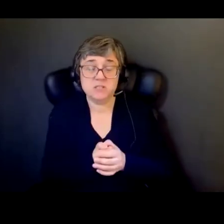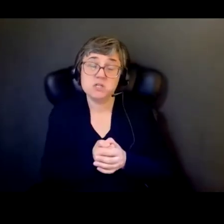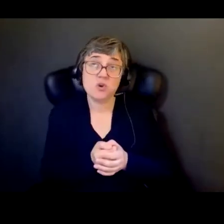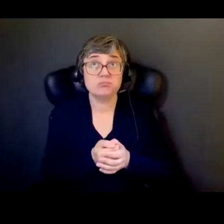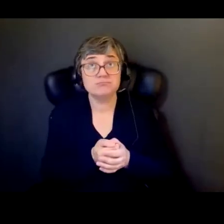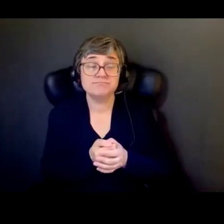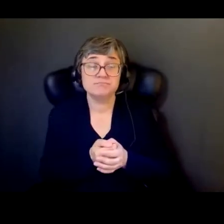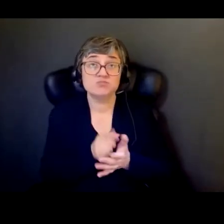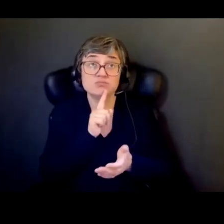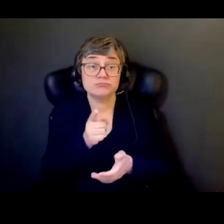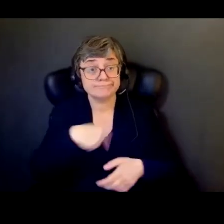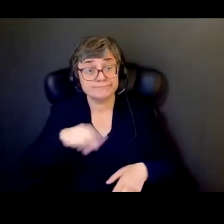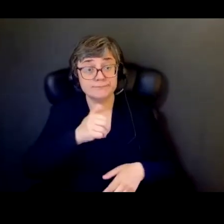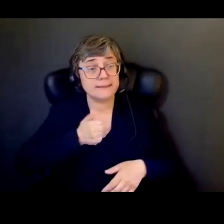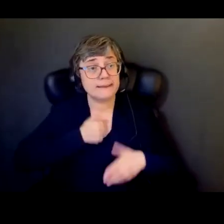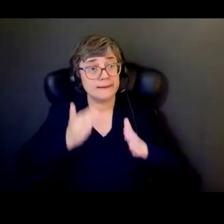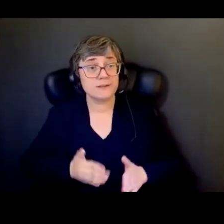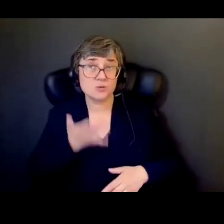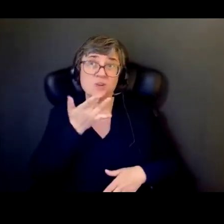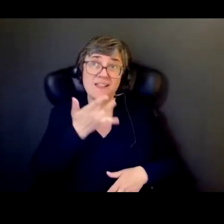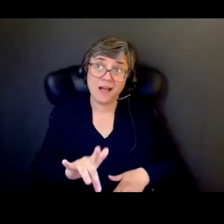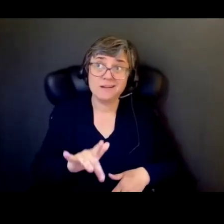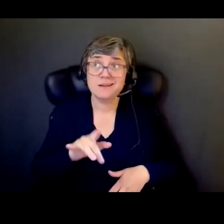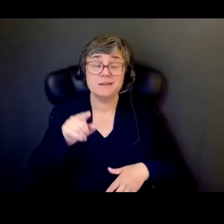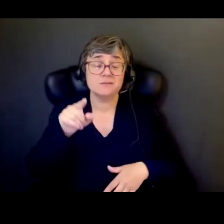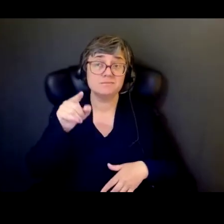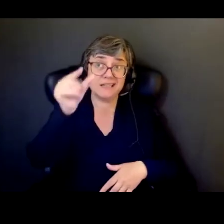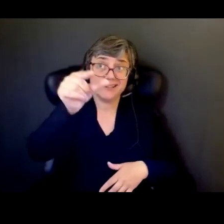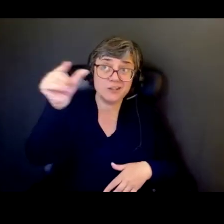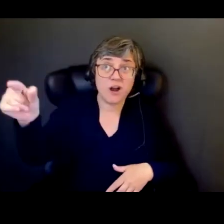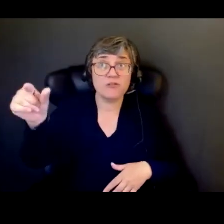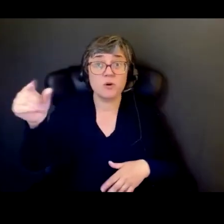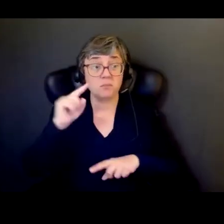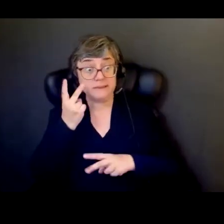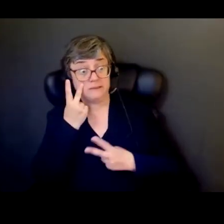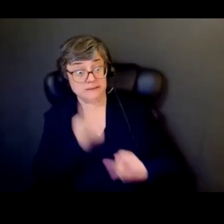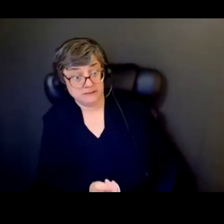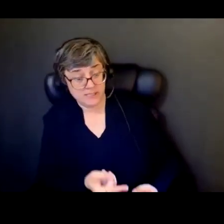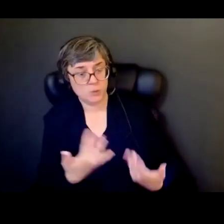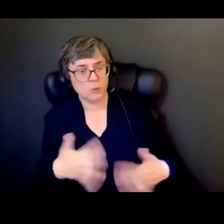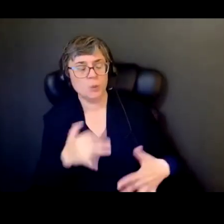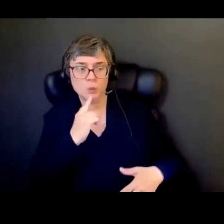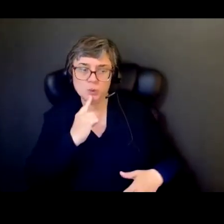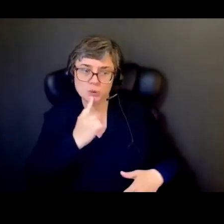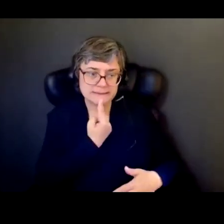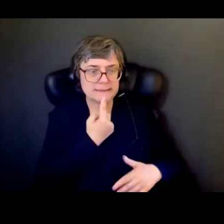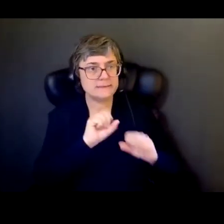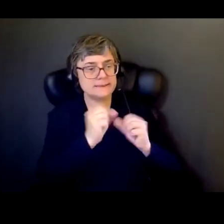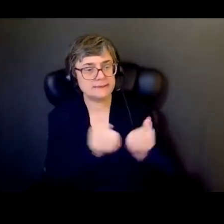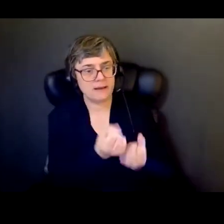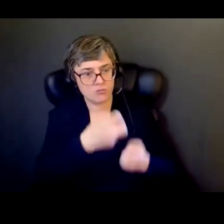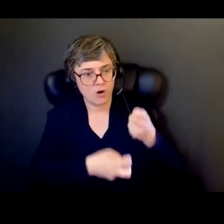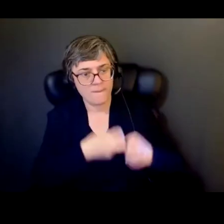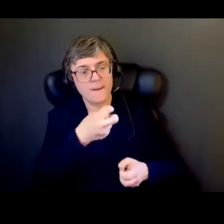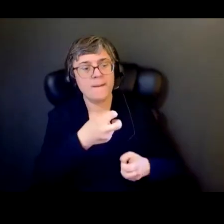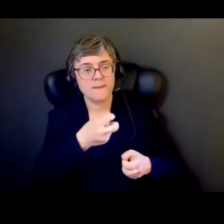system where government responds to a grave societal problem tables legislation that